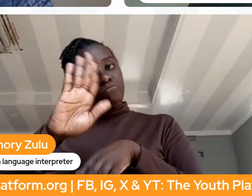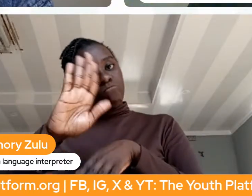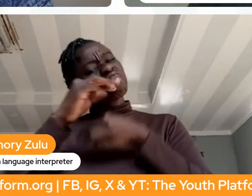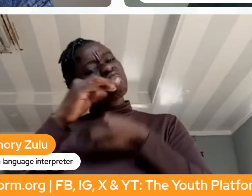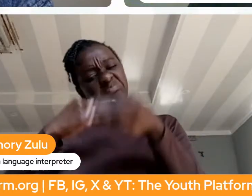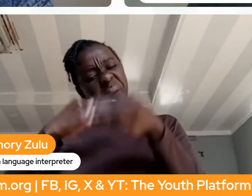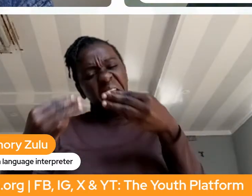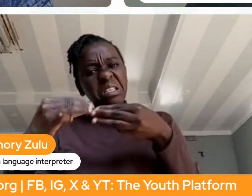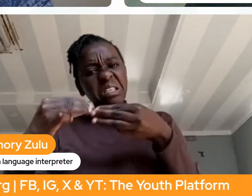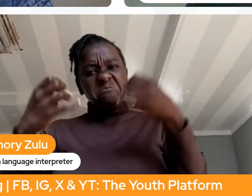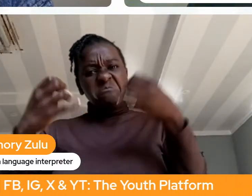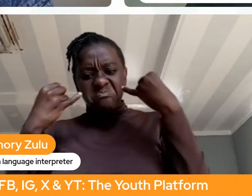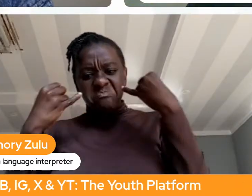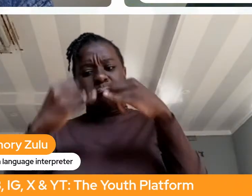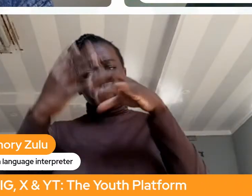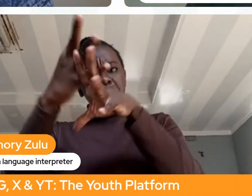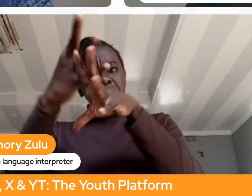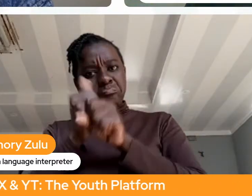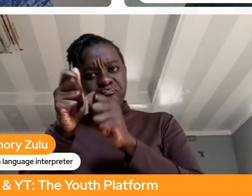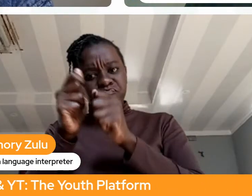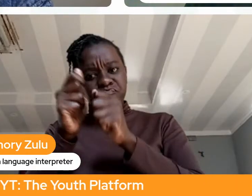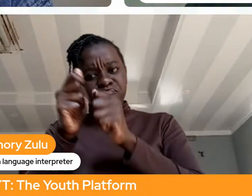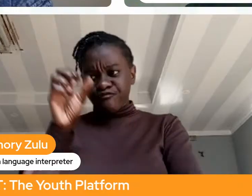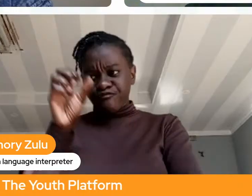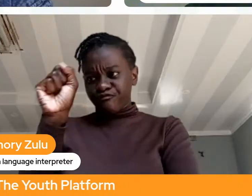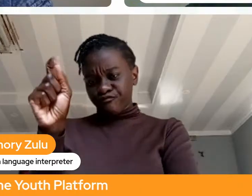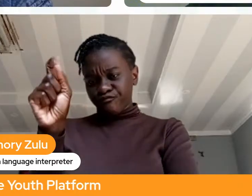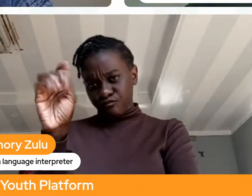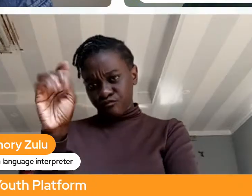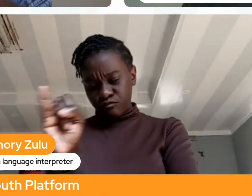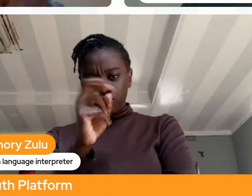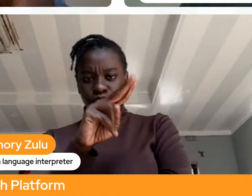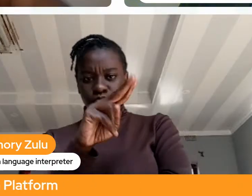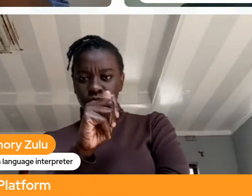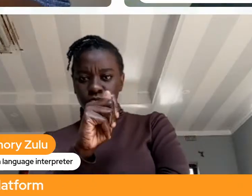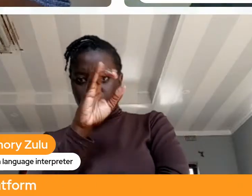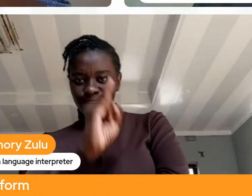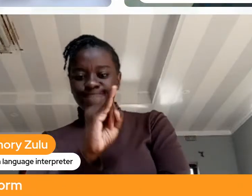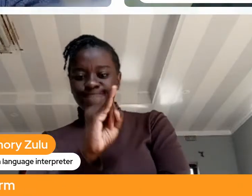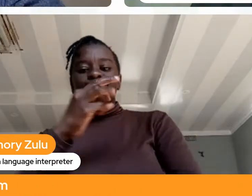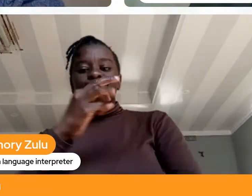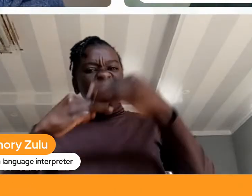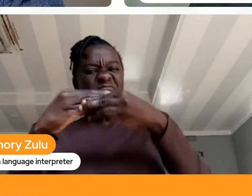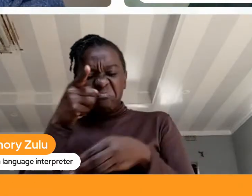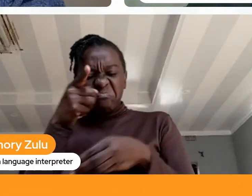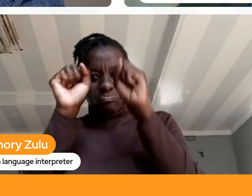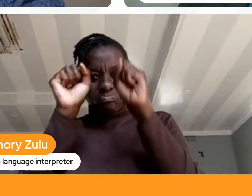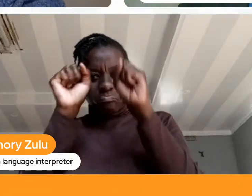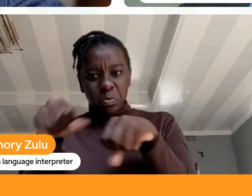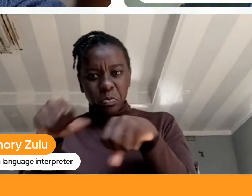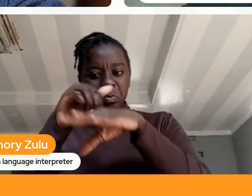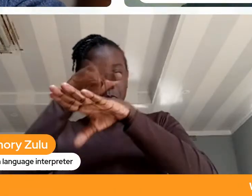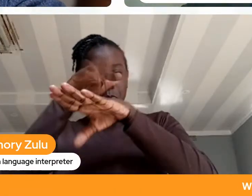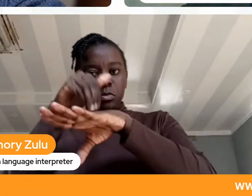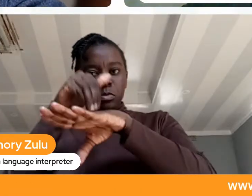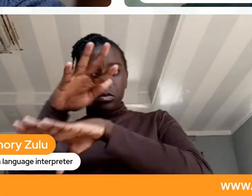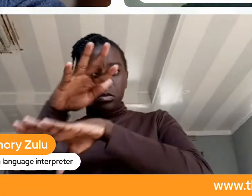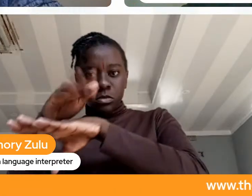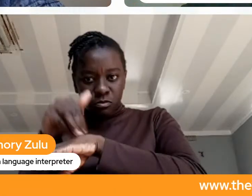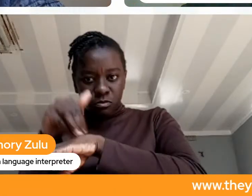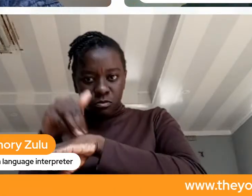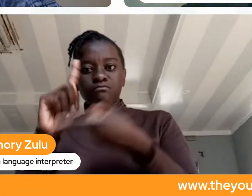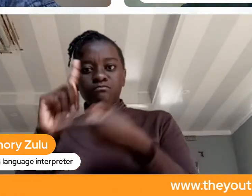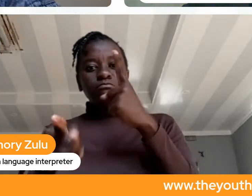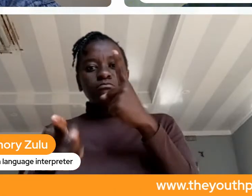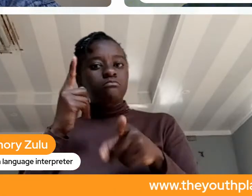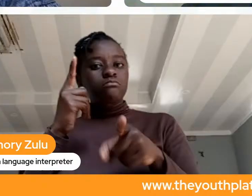is important that you should be able to advise your friend to say, early testing is going to help in